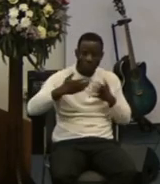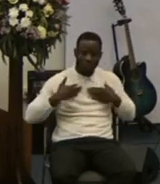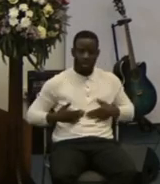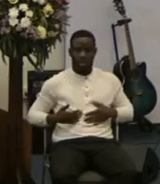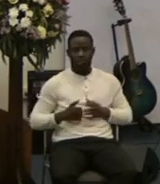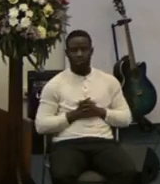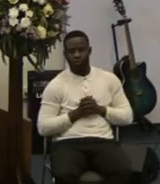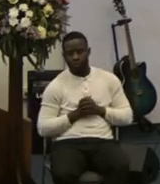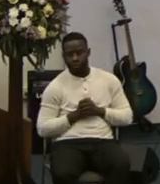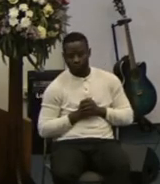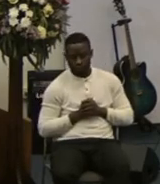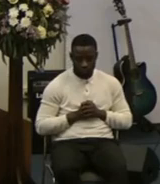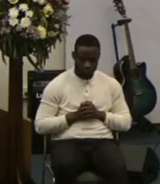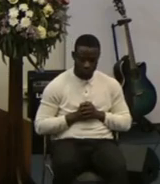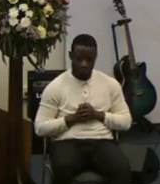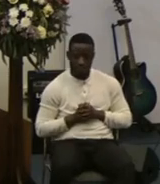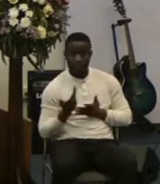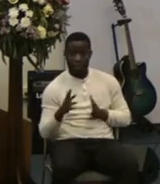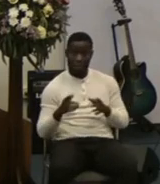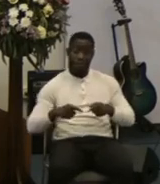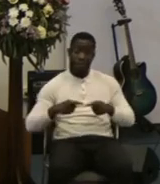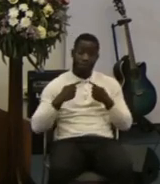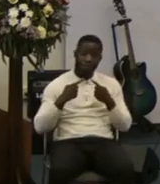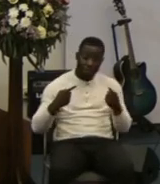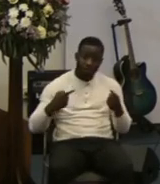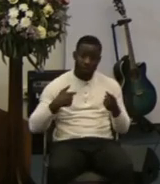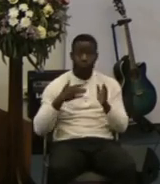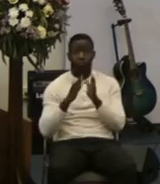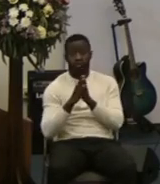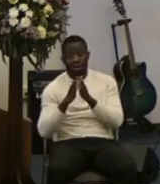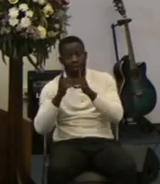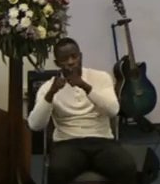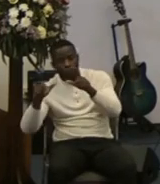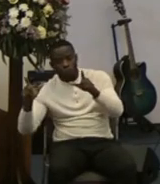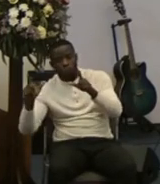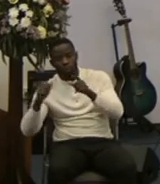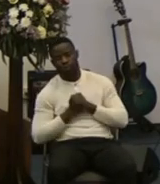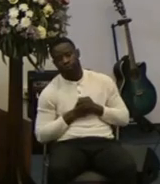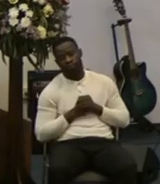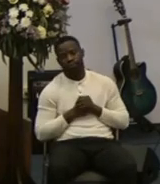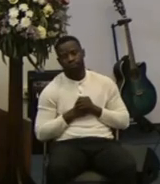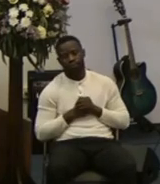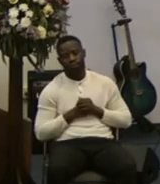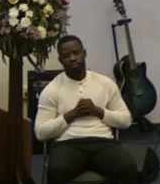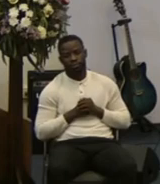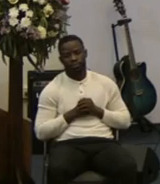physical ailment. And he says, I pray to the Lord,